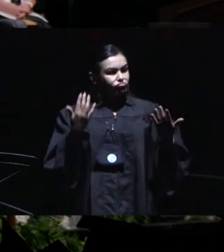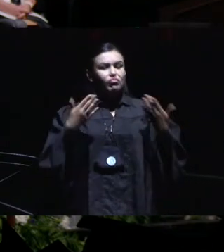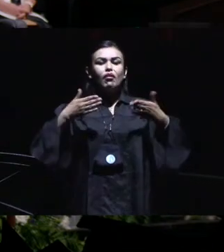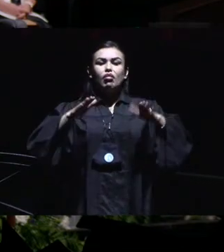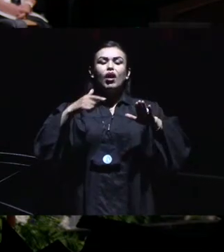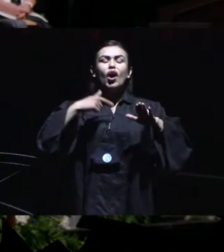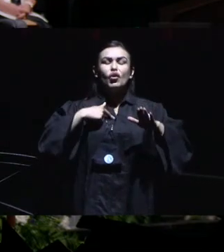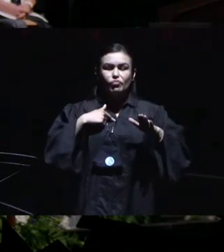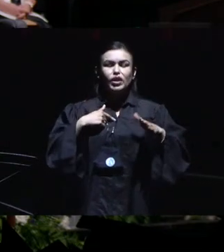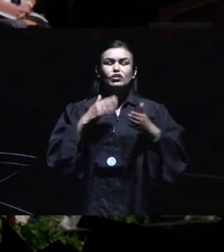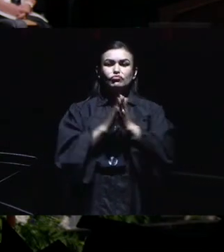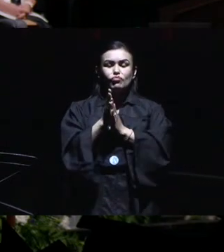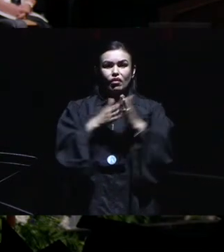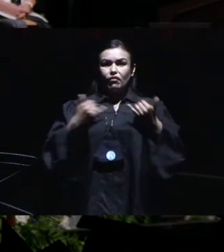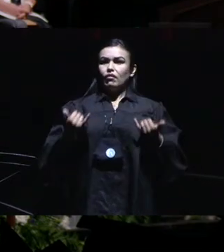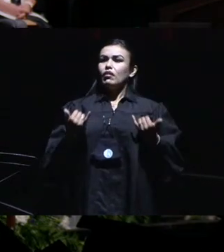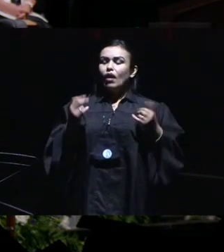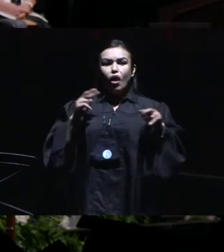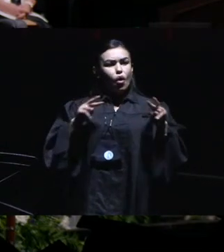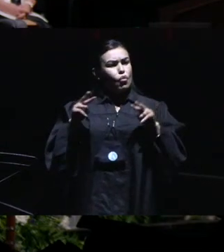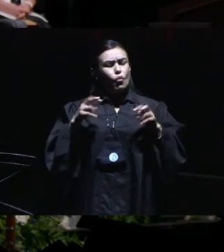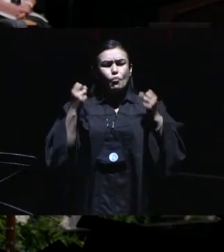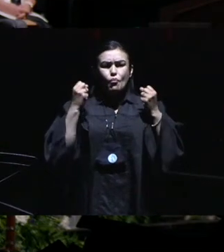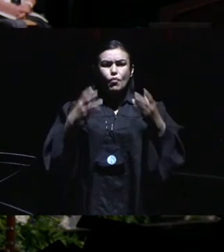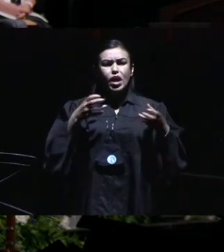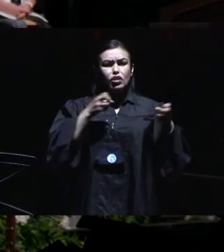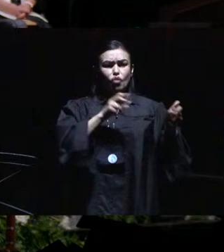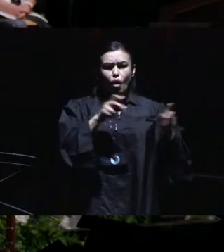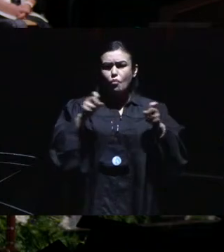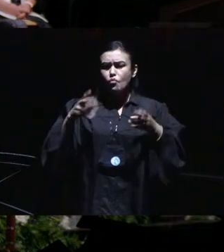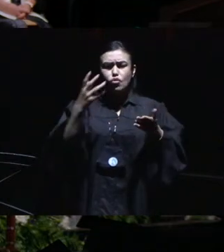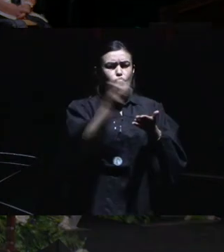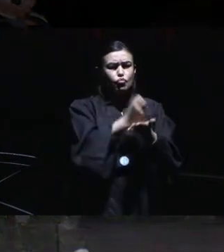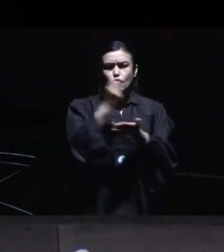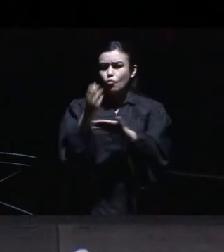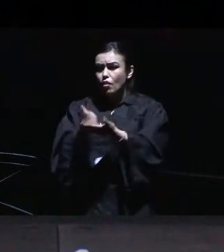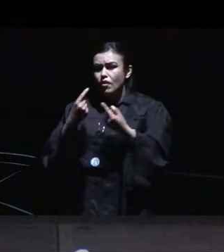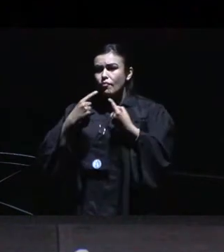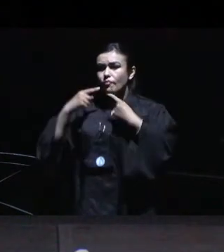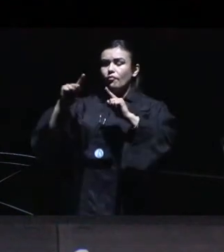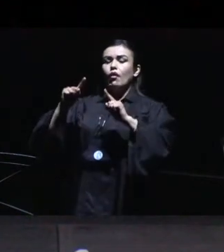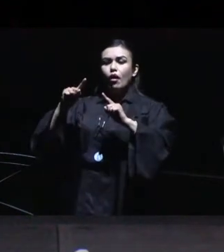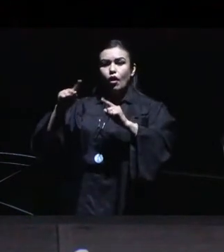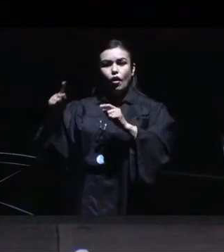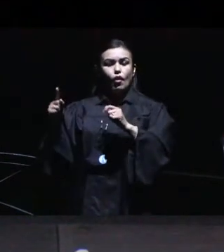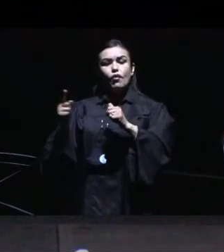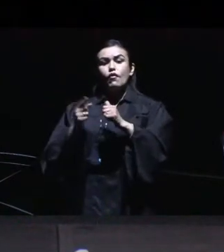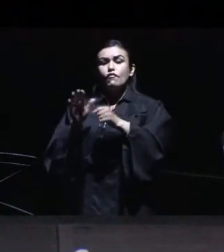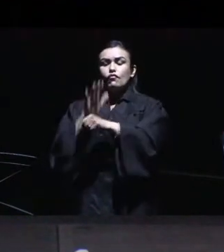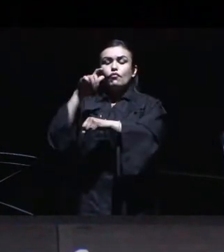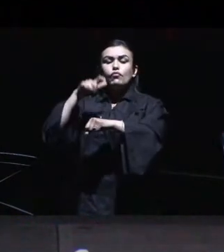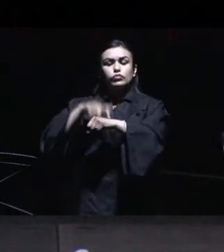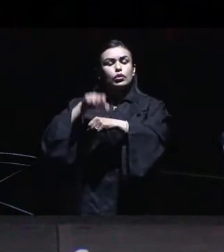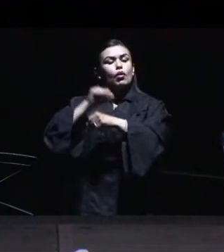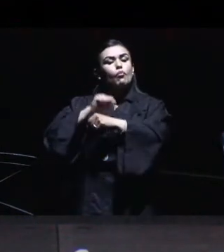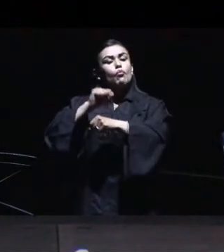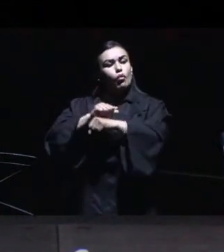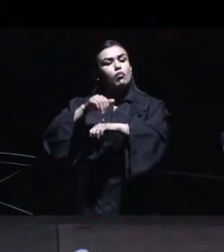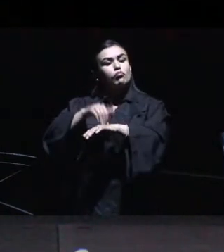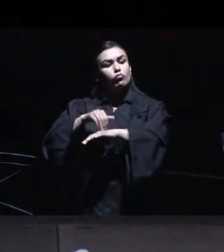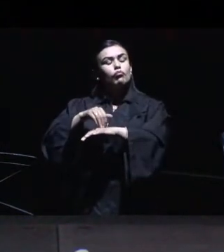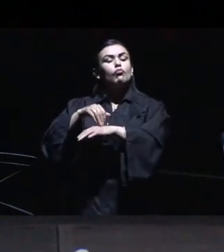lot of doors for me that allowed me to land my first full-time role at the Fed, and quite frankly, has been able